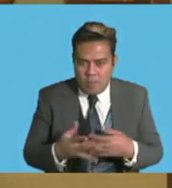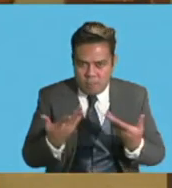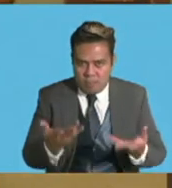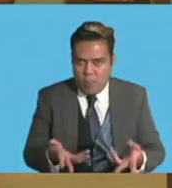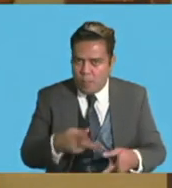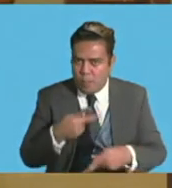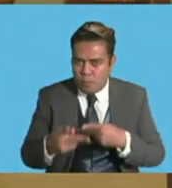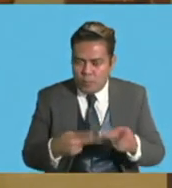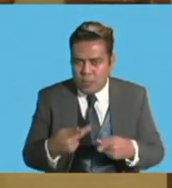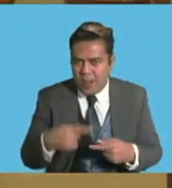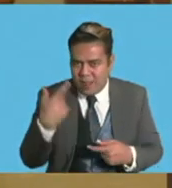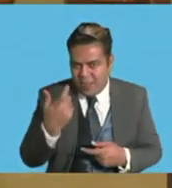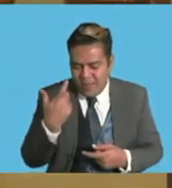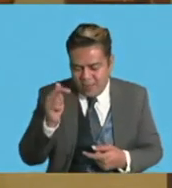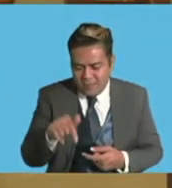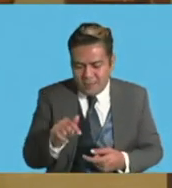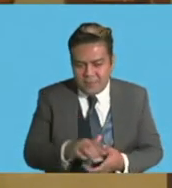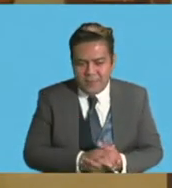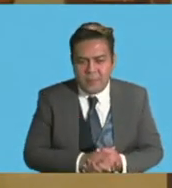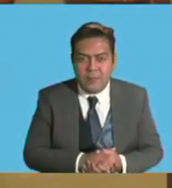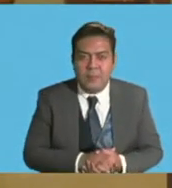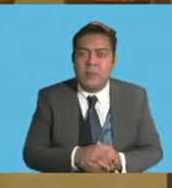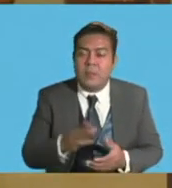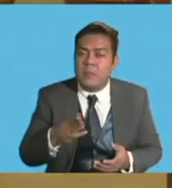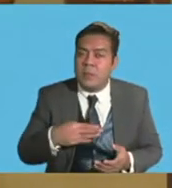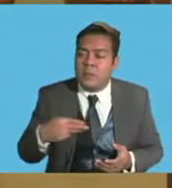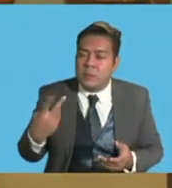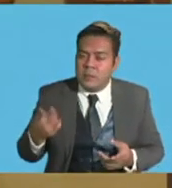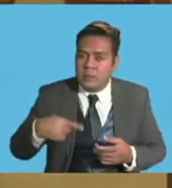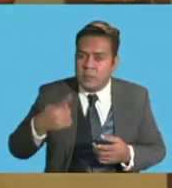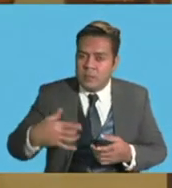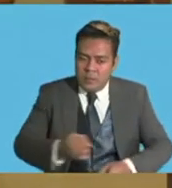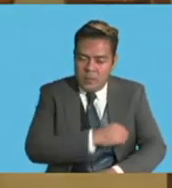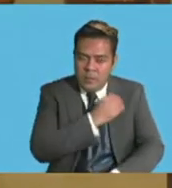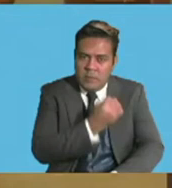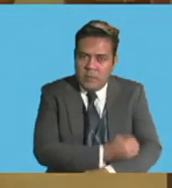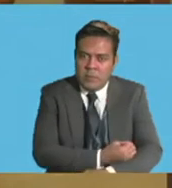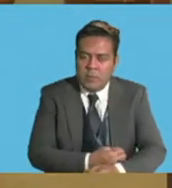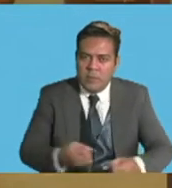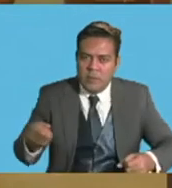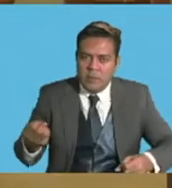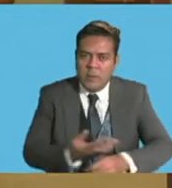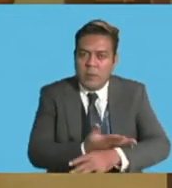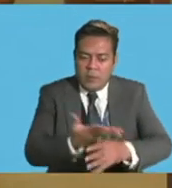care in this respect. The Ministry will continue to strengthen the delivery of secondary